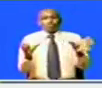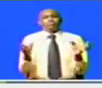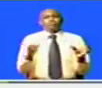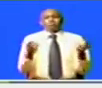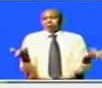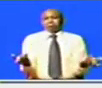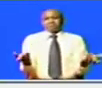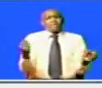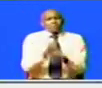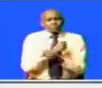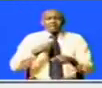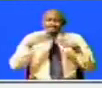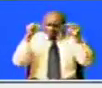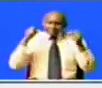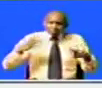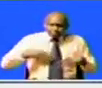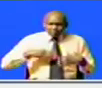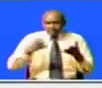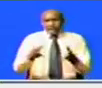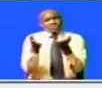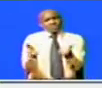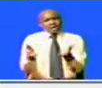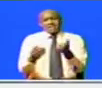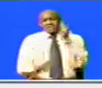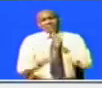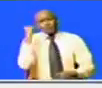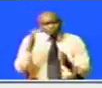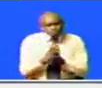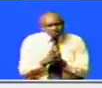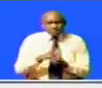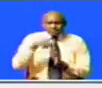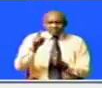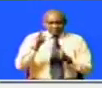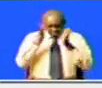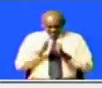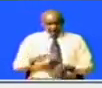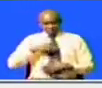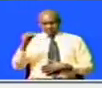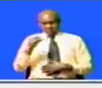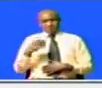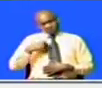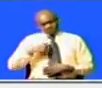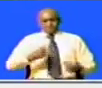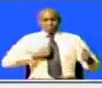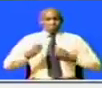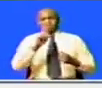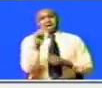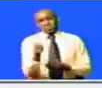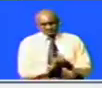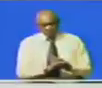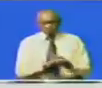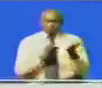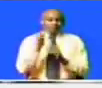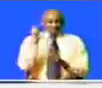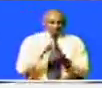move forward when presidential candidates refuse to put their personal interests aside and for once serve the